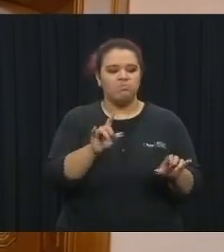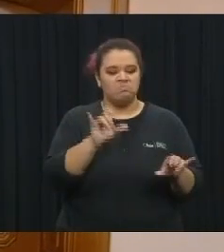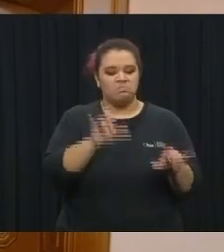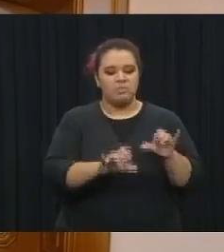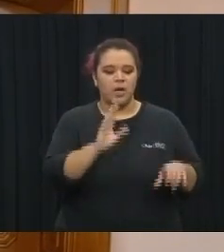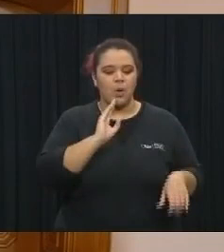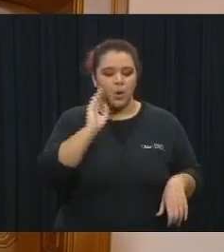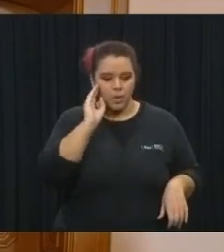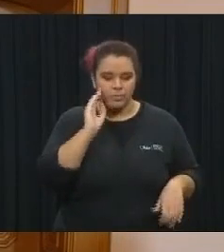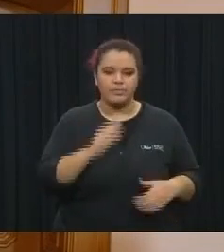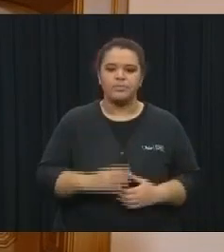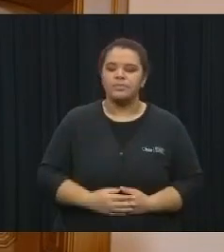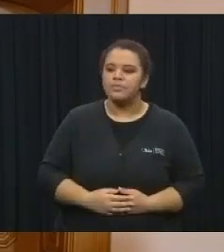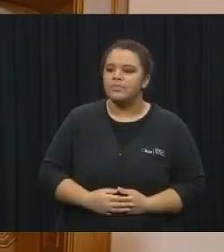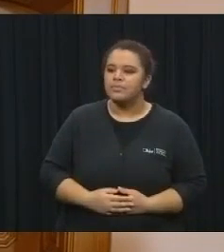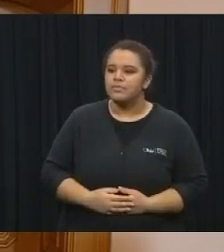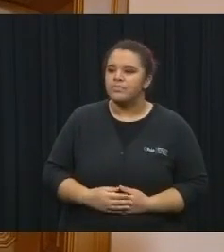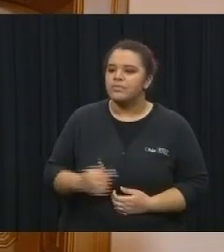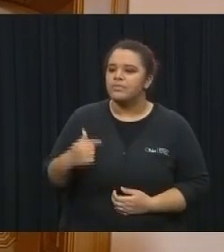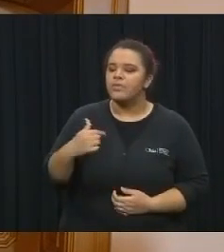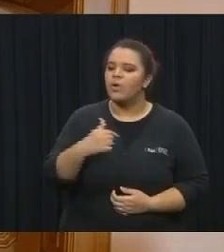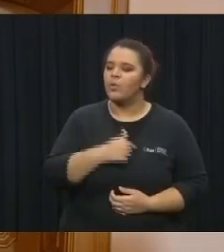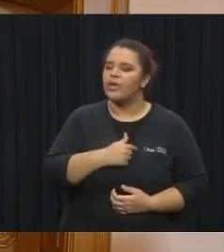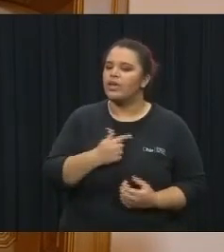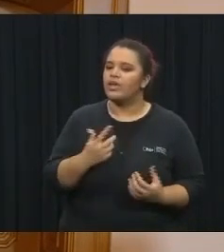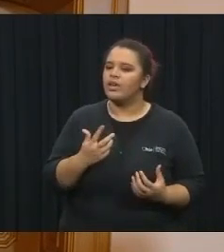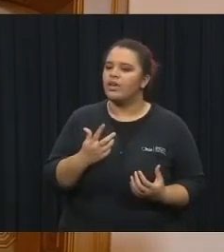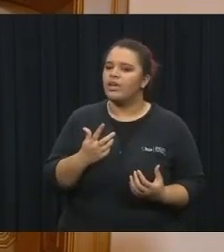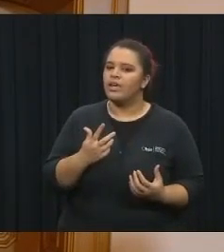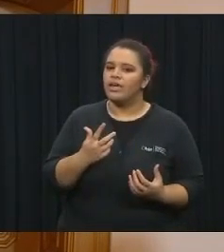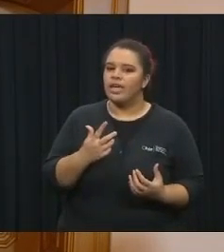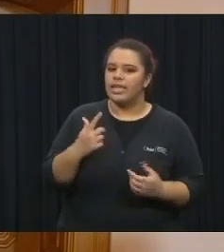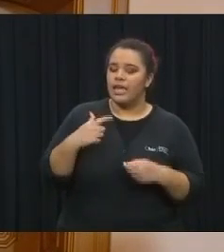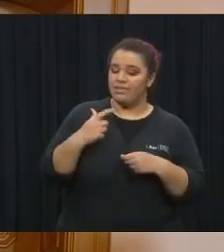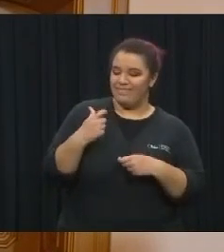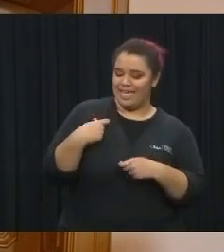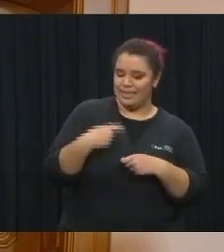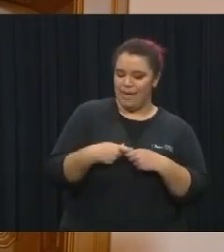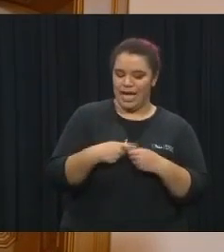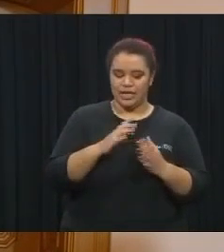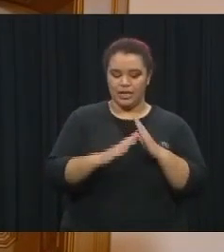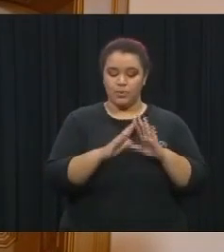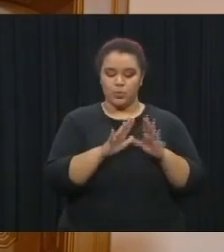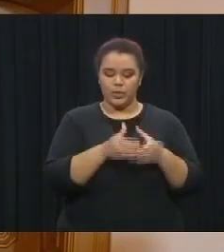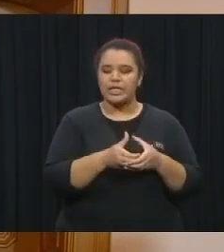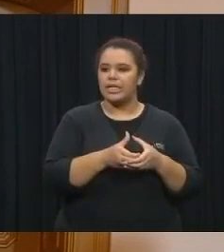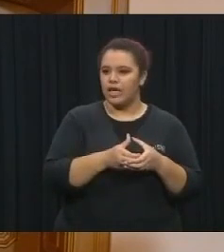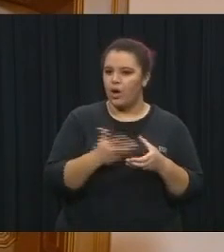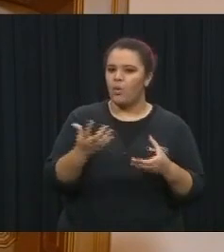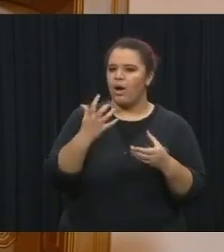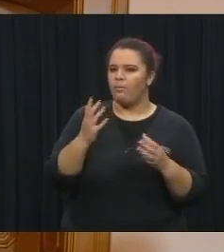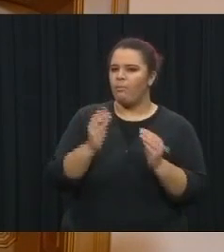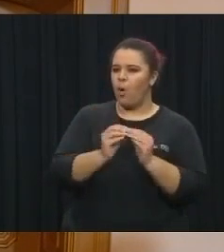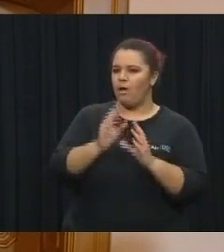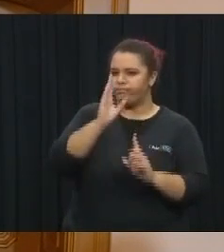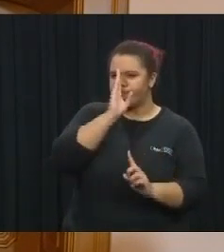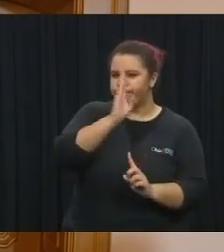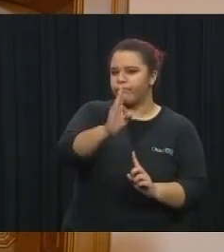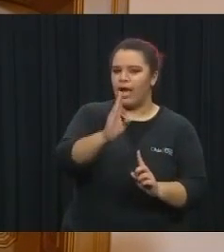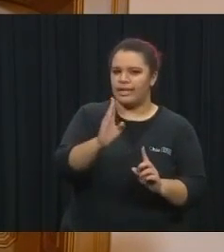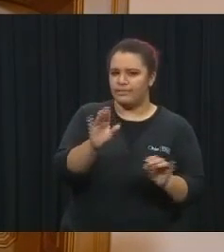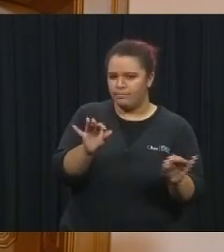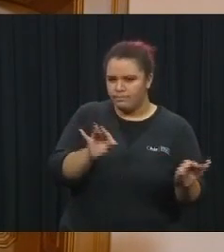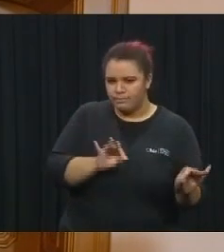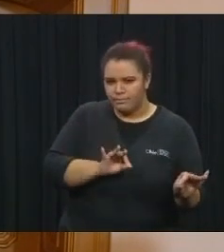like to have maybe a little bit more direct in terms of employees, employers, consequences if they feel that it